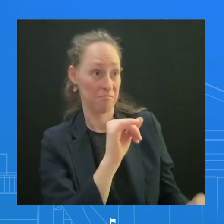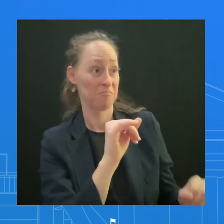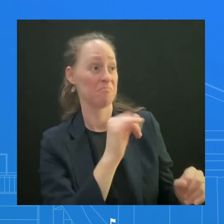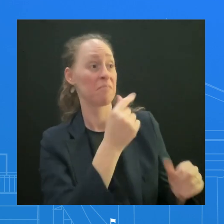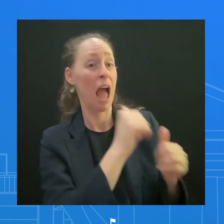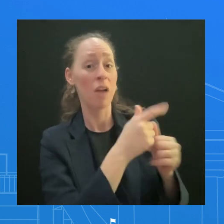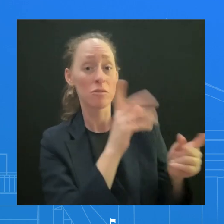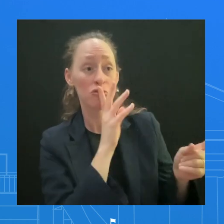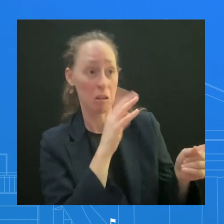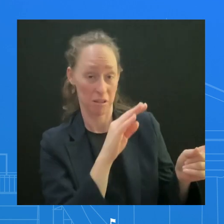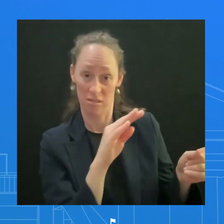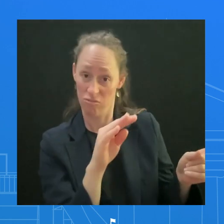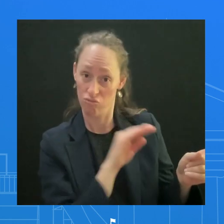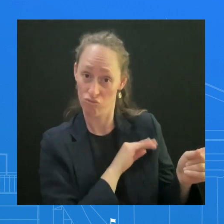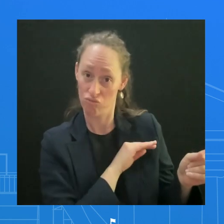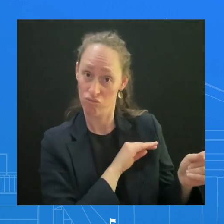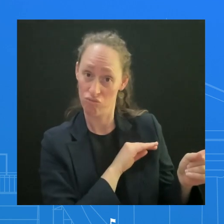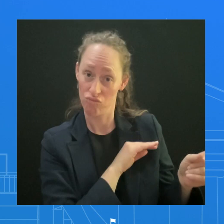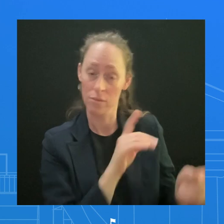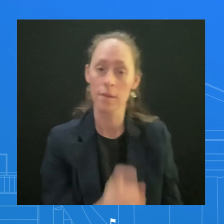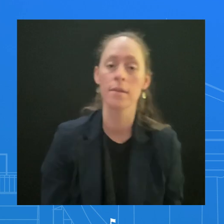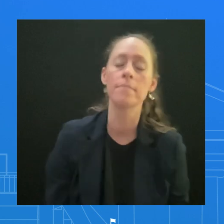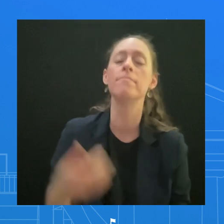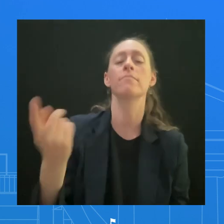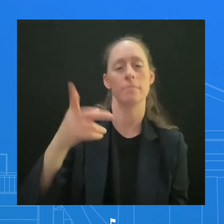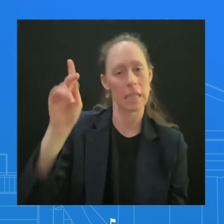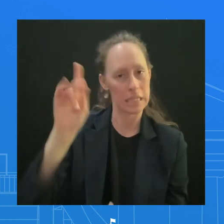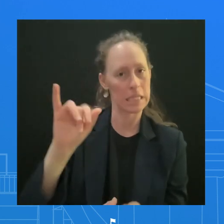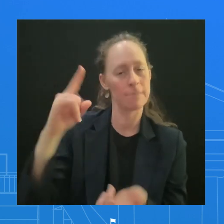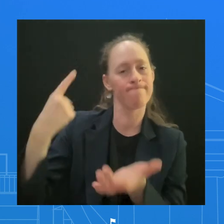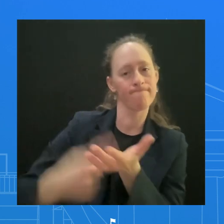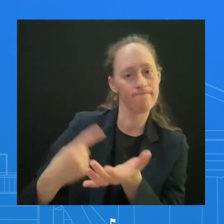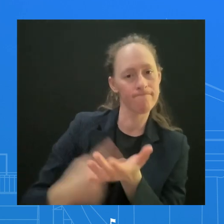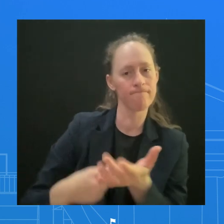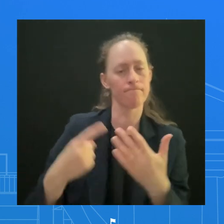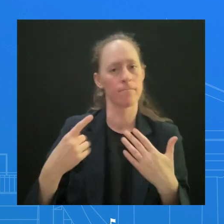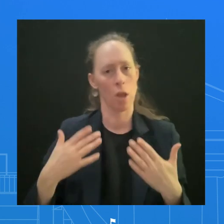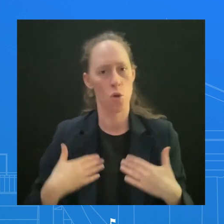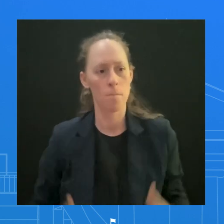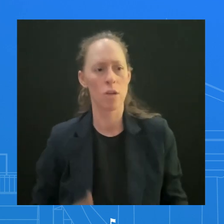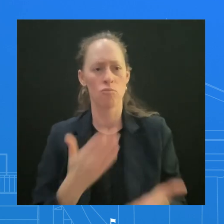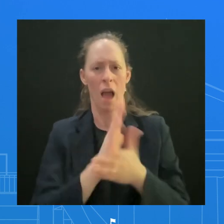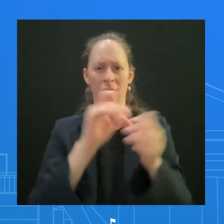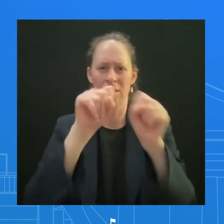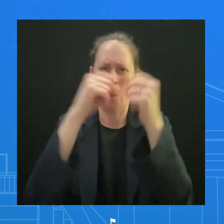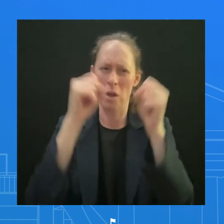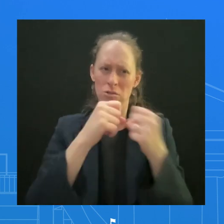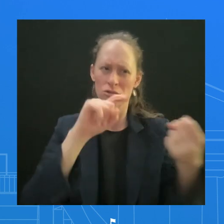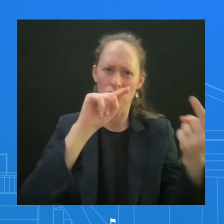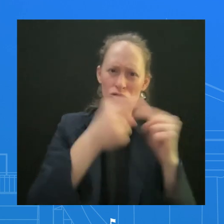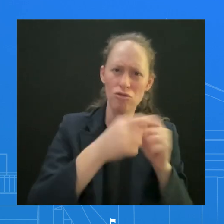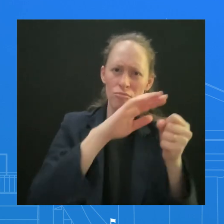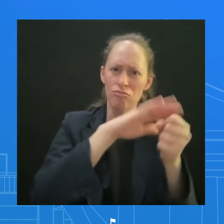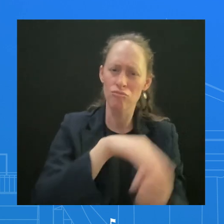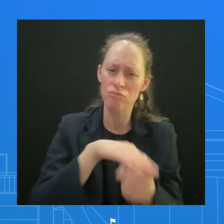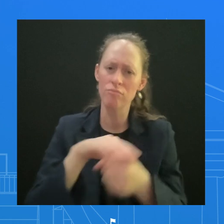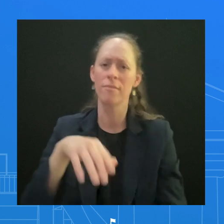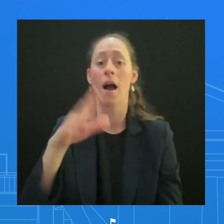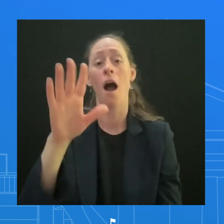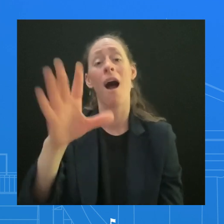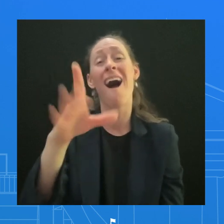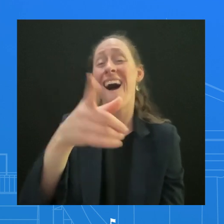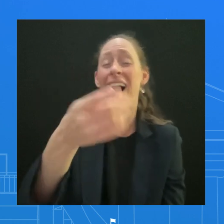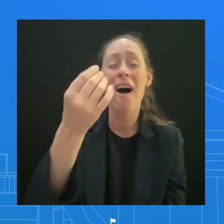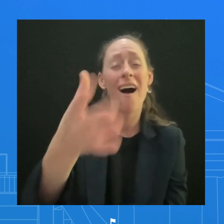human rights with Prime Minister Modi. And he did, as he always does. We don't shy away from discussing human rights with foreign